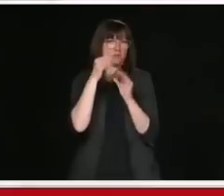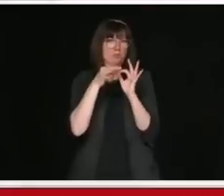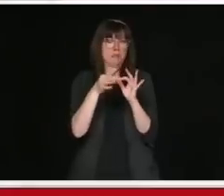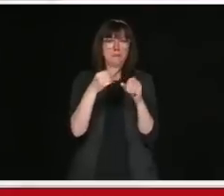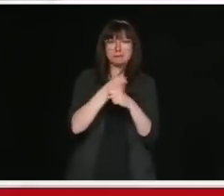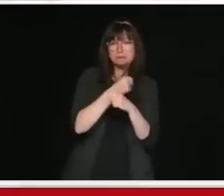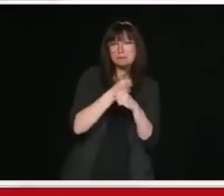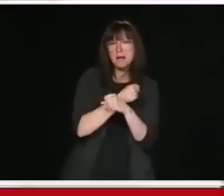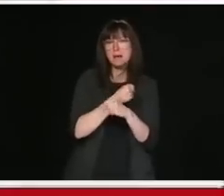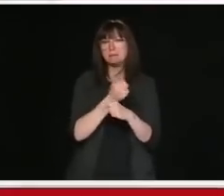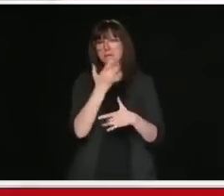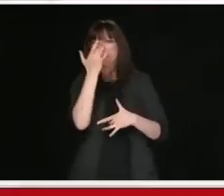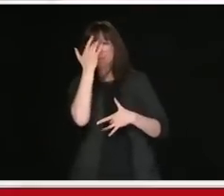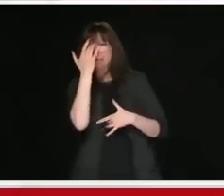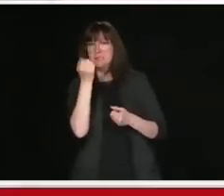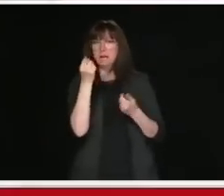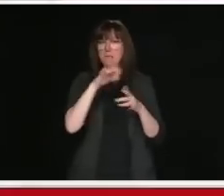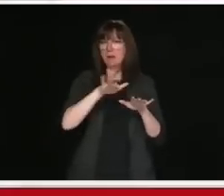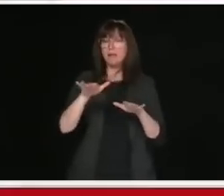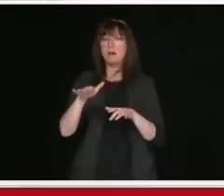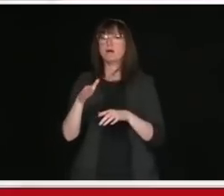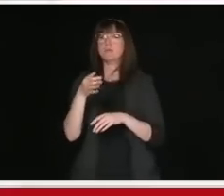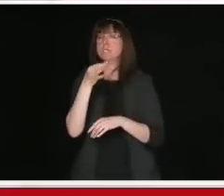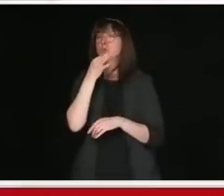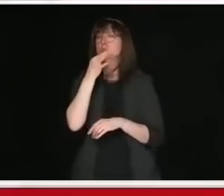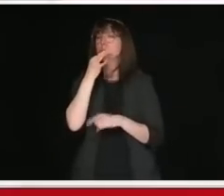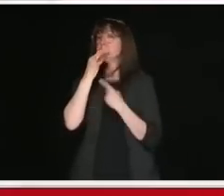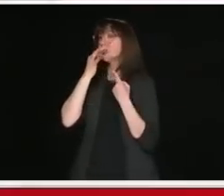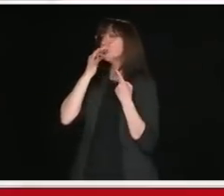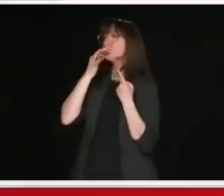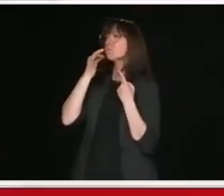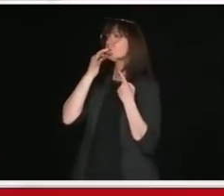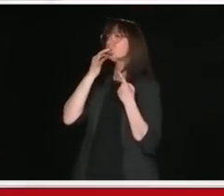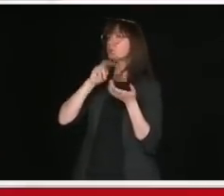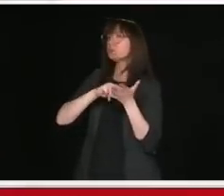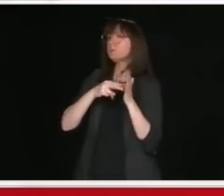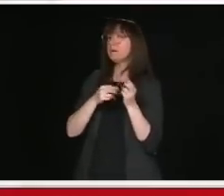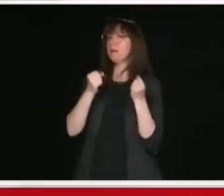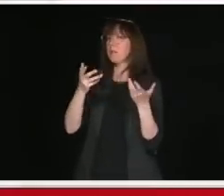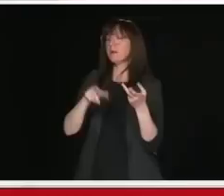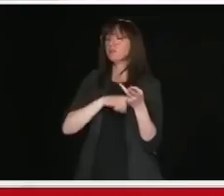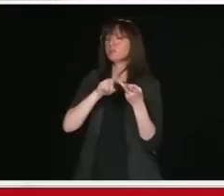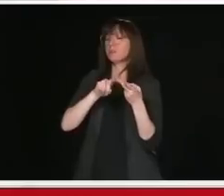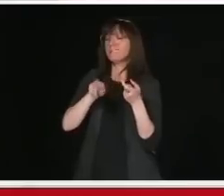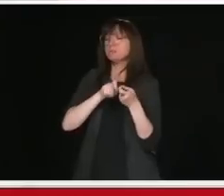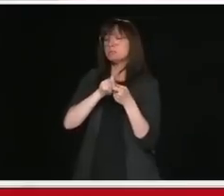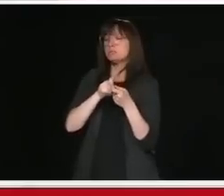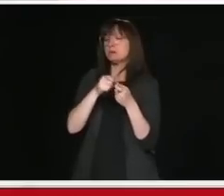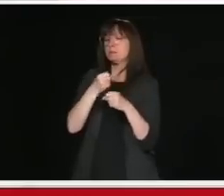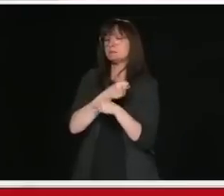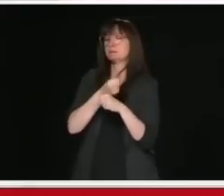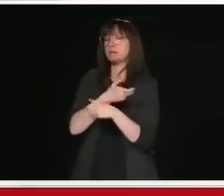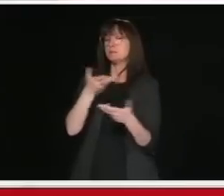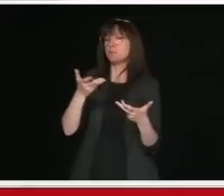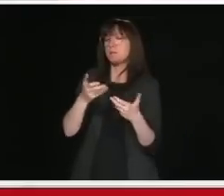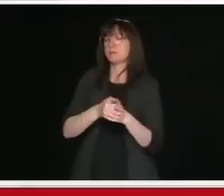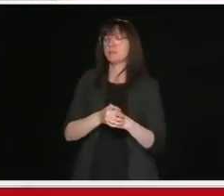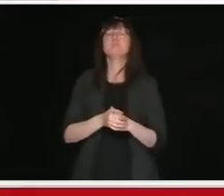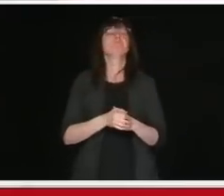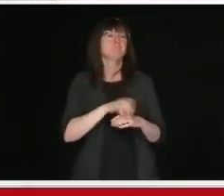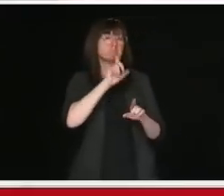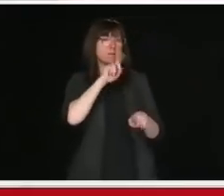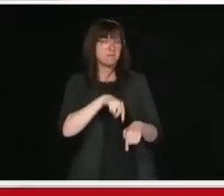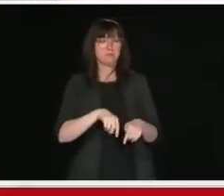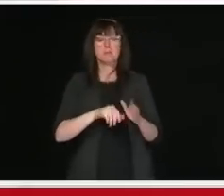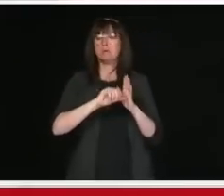and what information specifically are you referring to? I think, first of all, we can highlight that there has been tremendous transparency on the